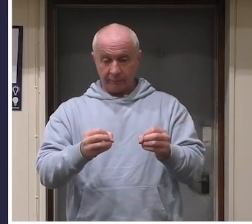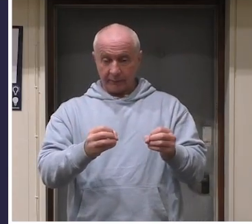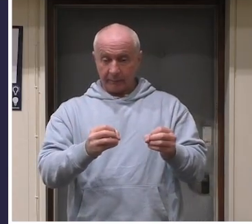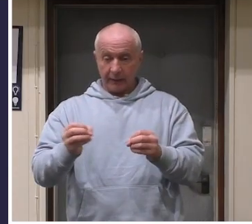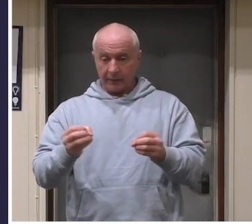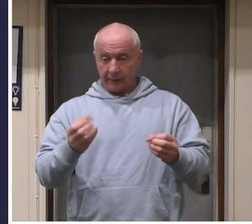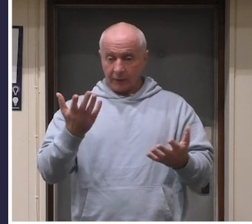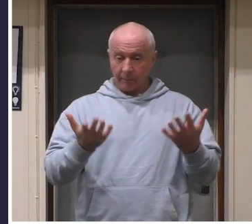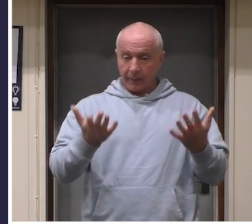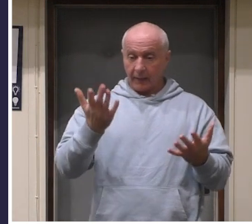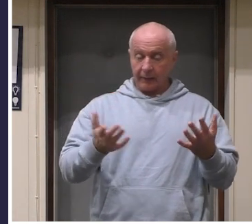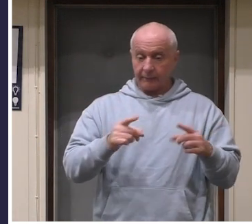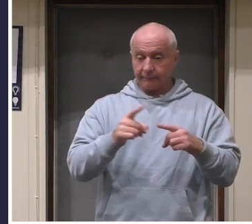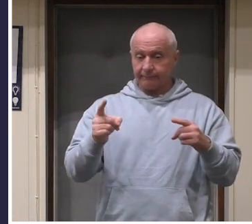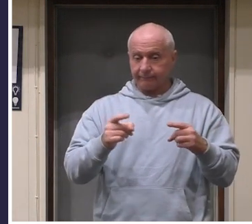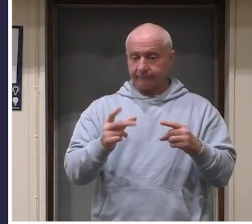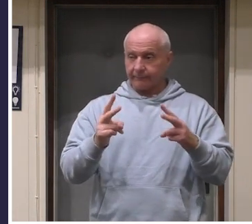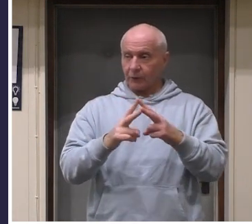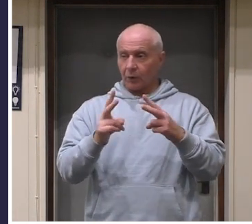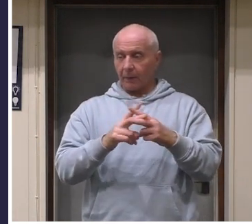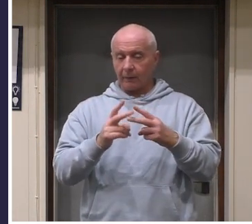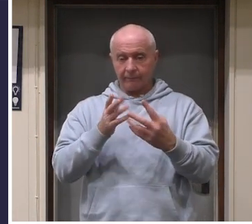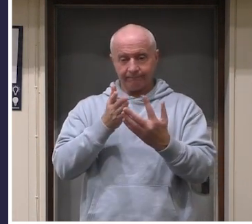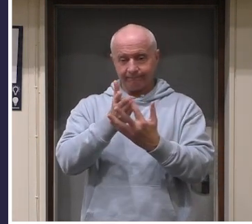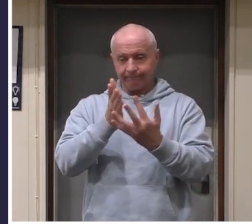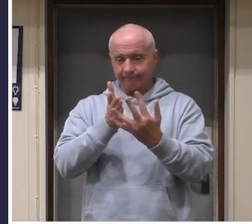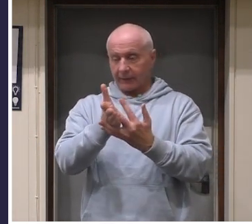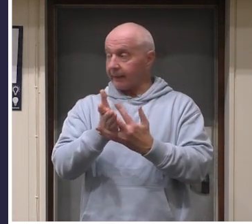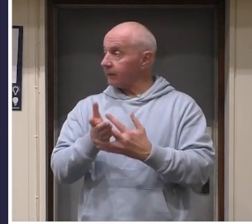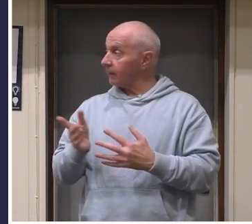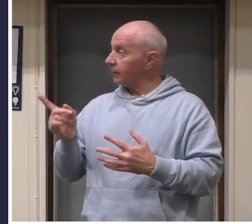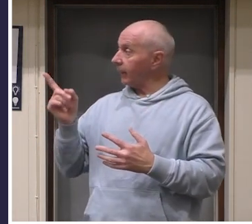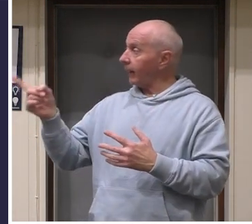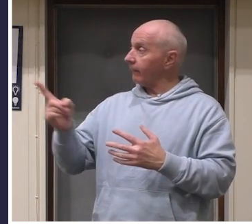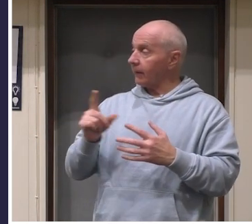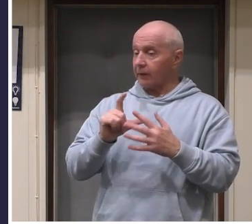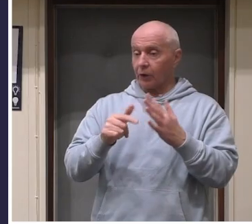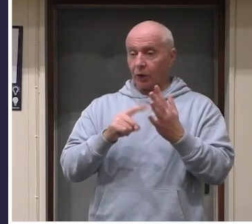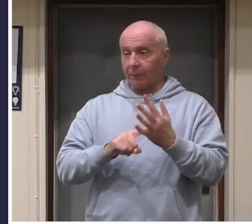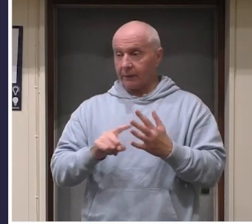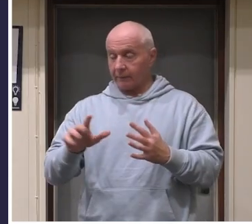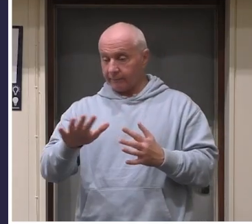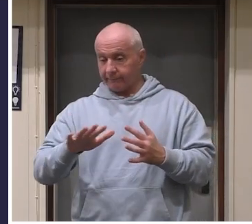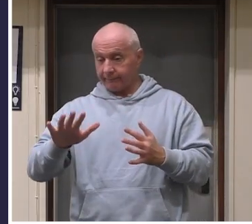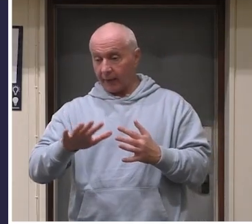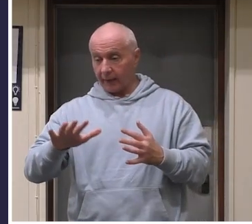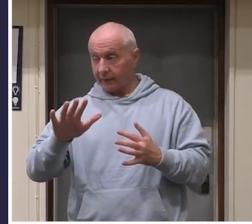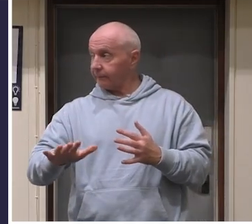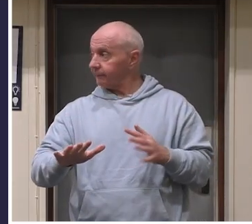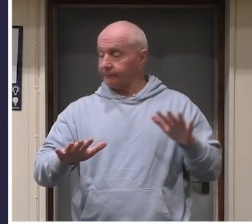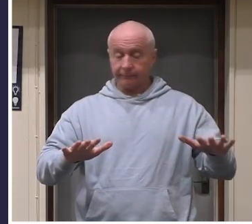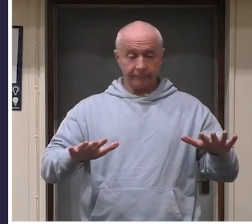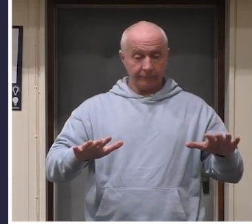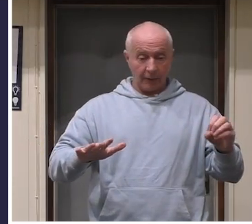prepared the double slit. If I can make this happen, then by putting the qubit in a superposition of ground and excited state, I can